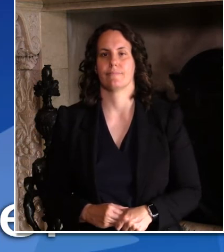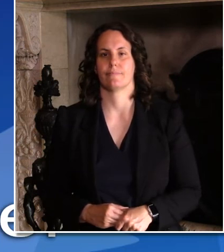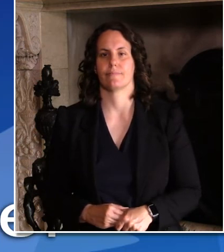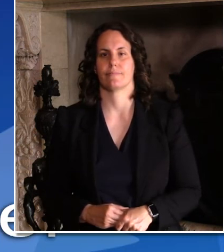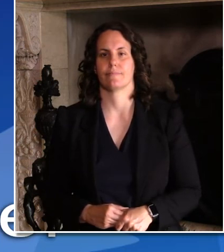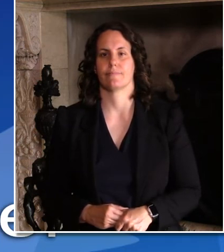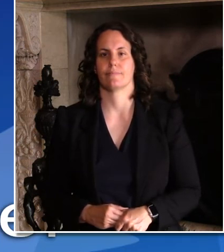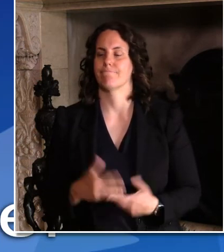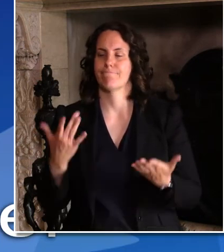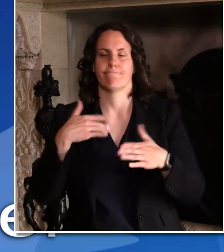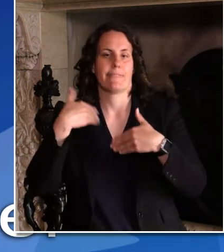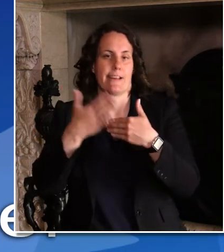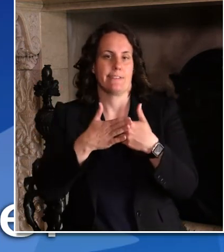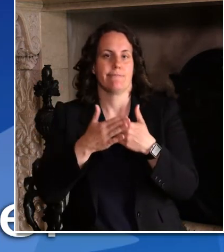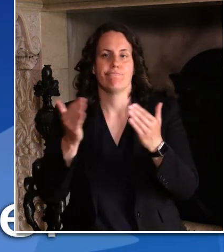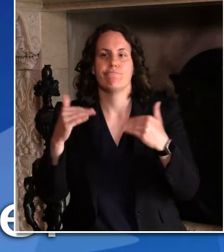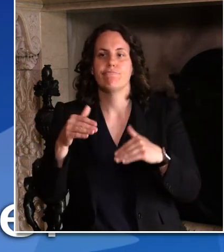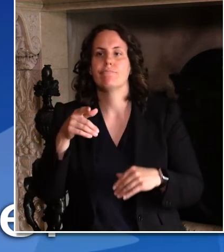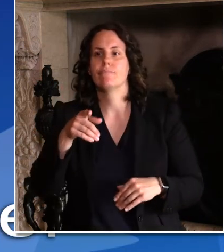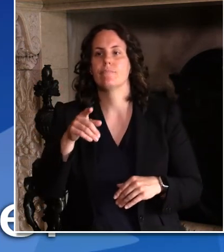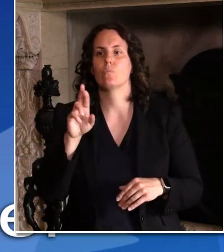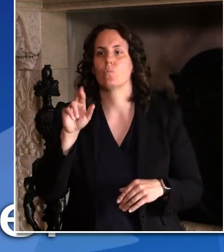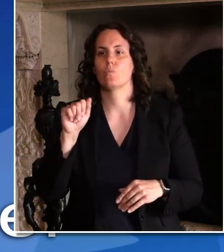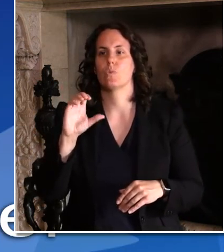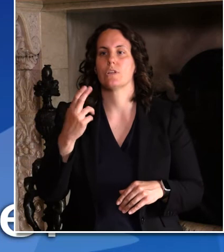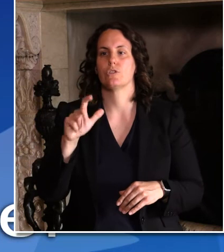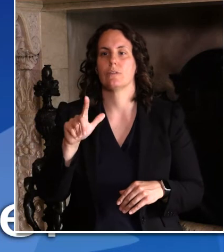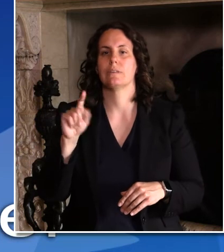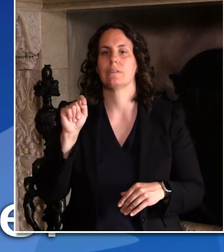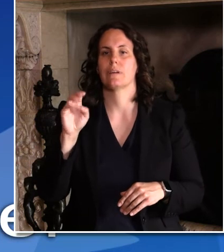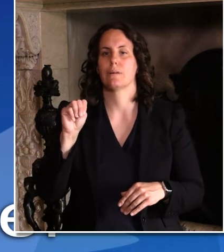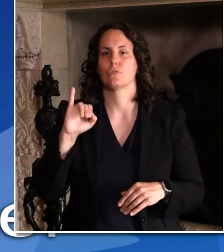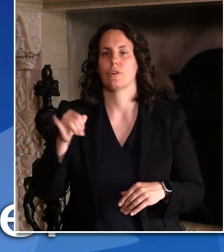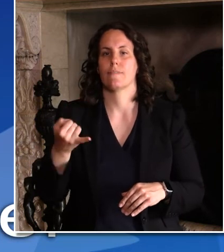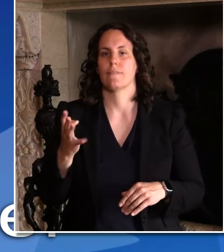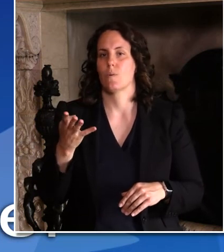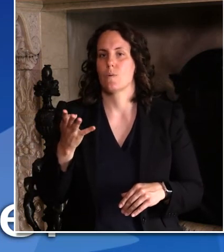Okay, we'll move on to Rachel from TMJ4. Rachel?